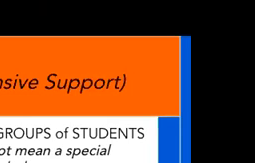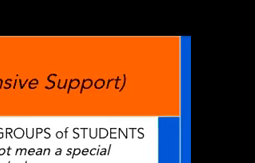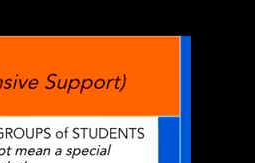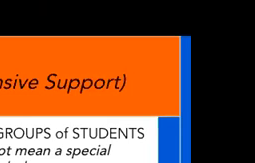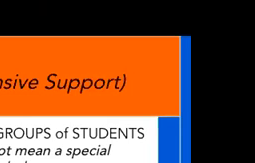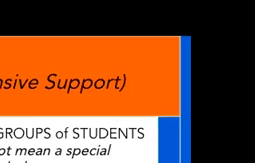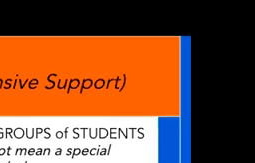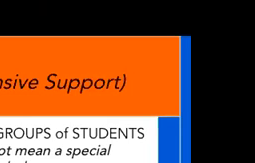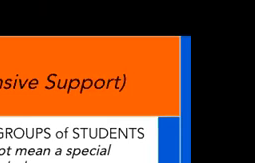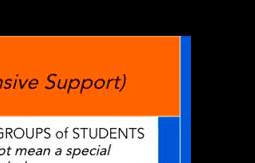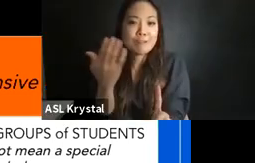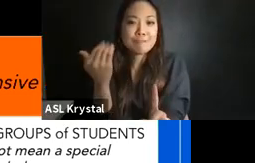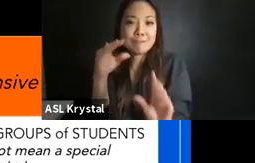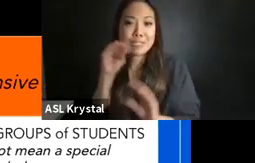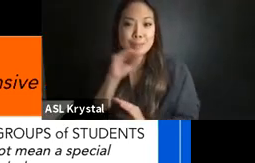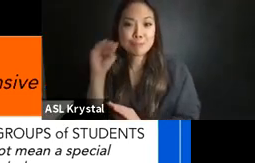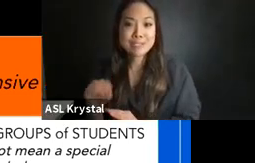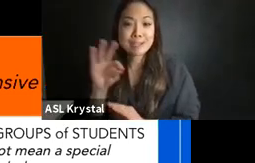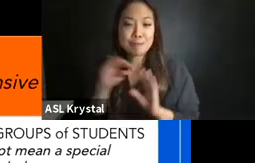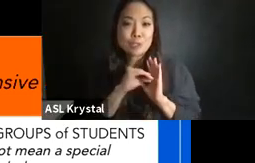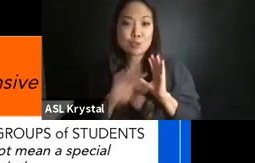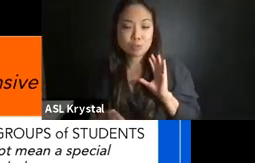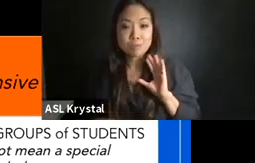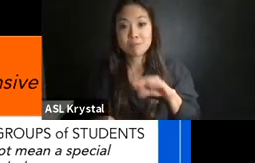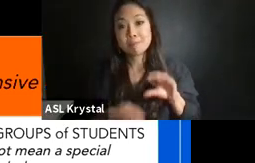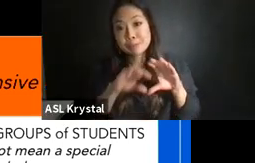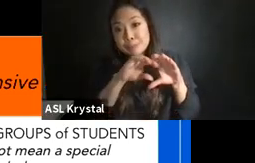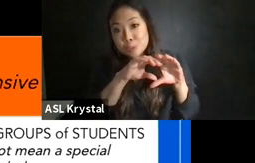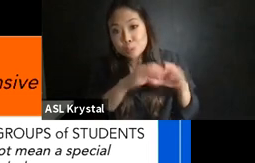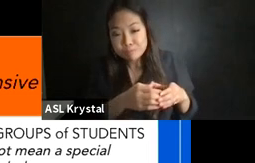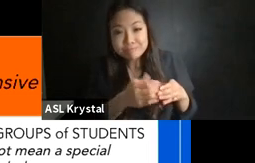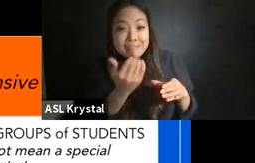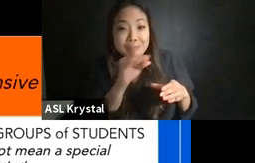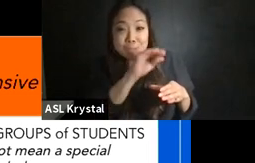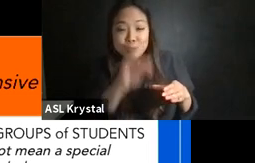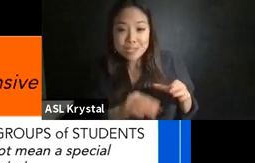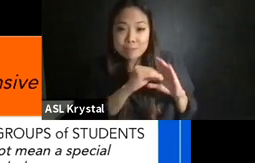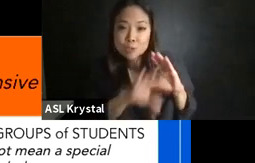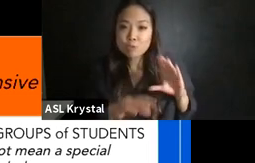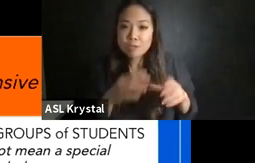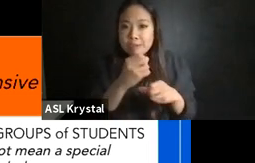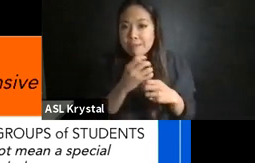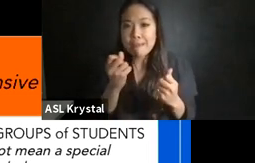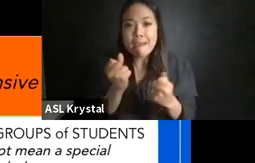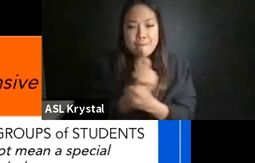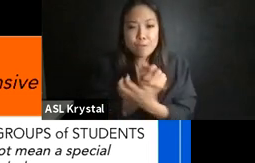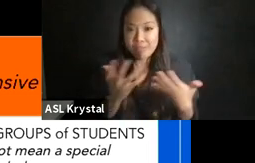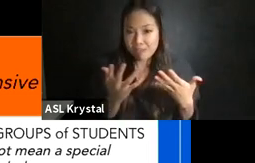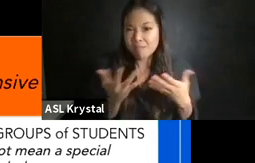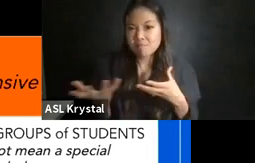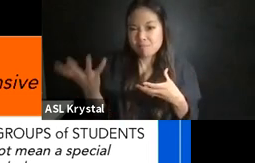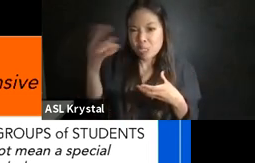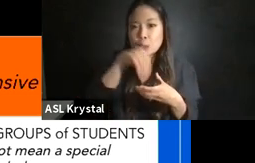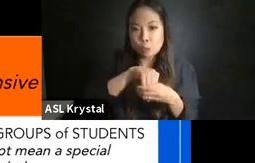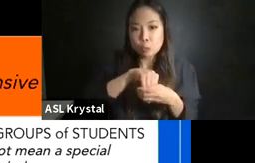students and that those small groups of students get everything that's also included in